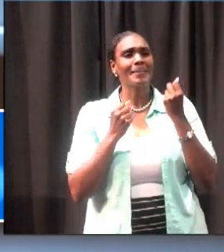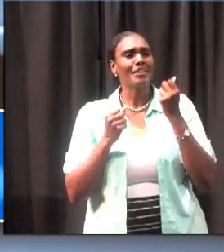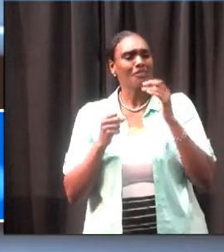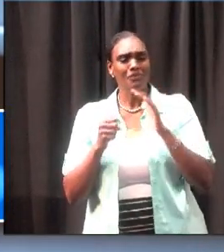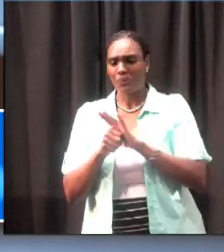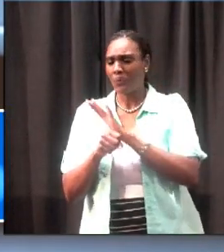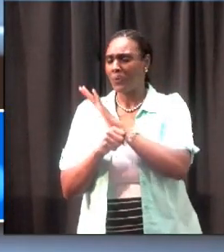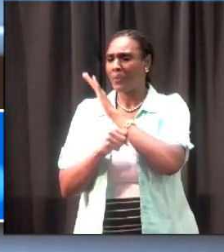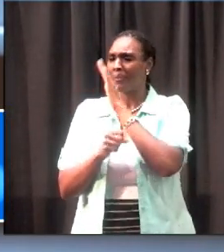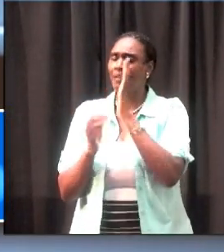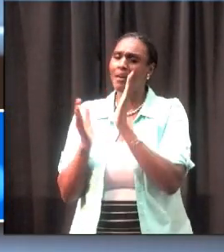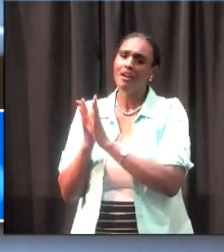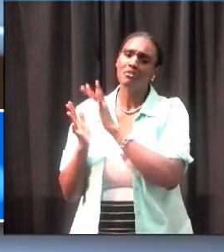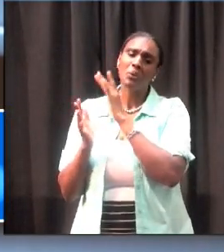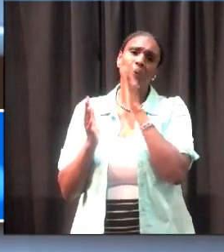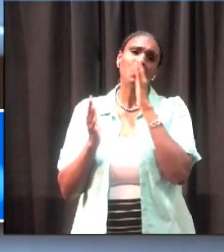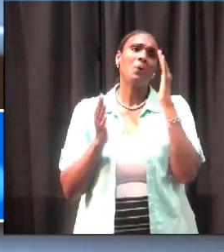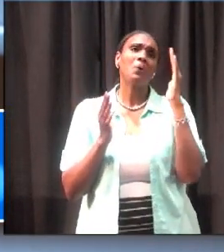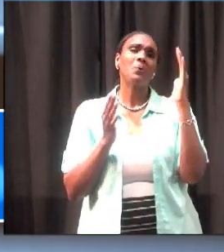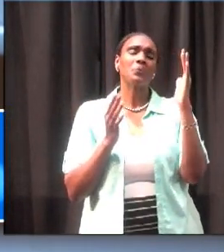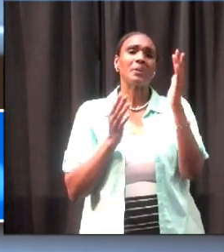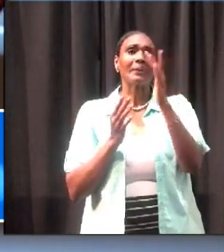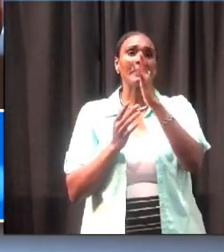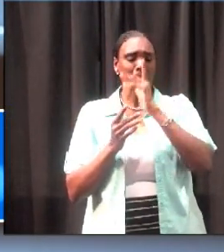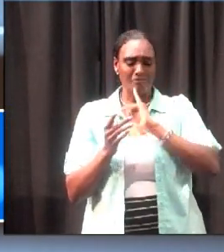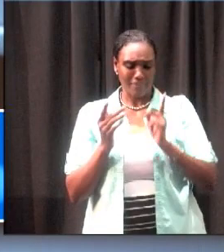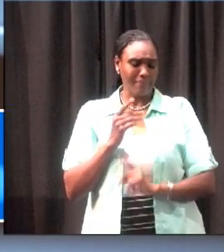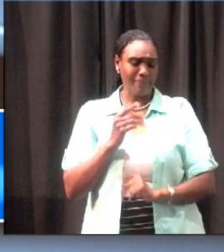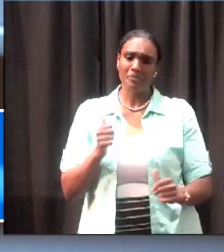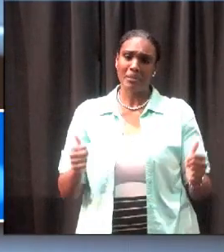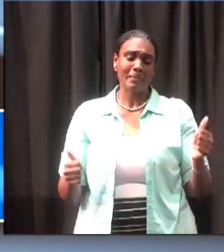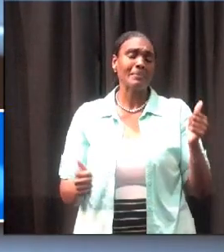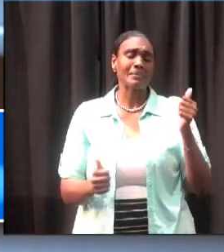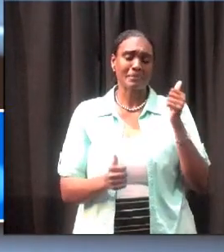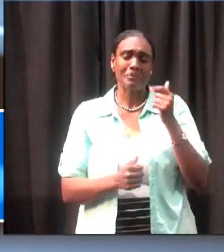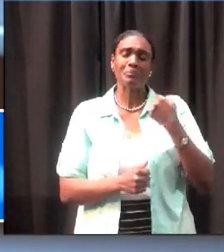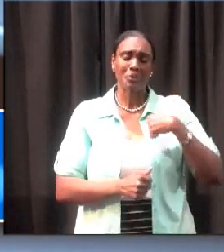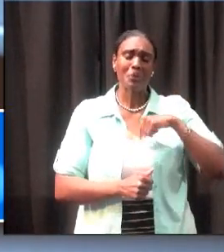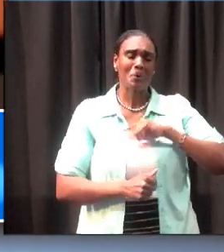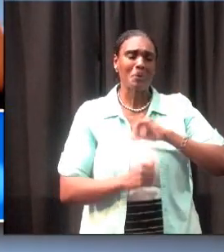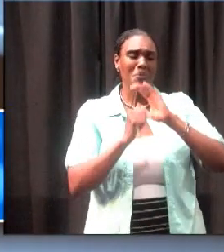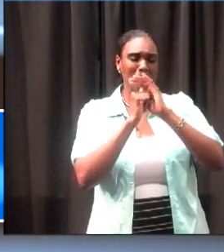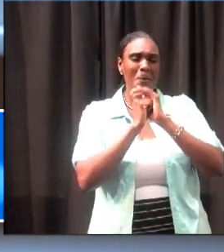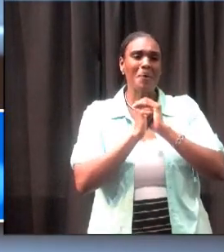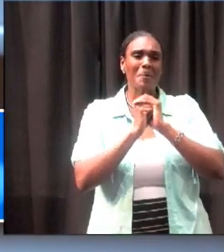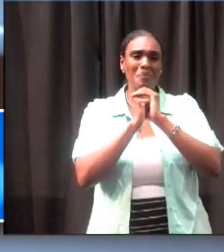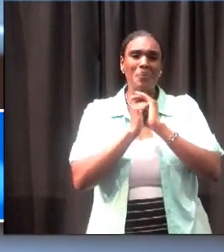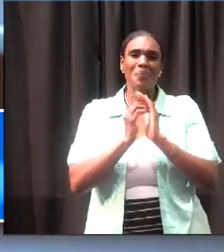the Lord of glory, King of kings. Yes, he is.